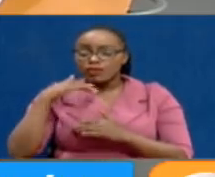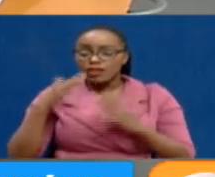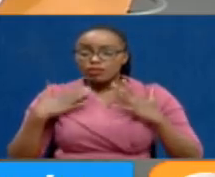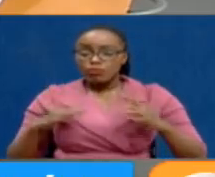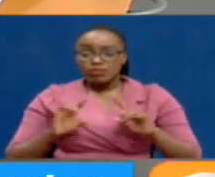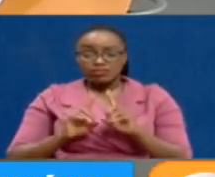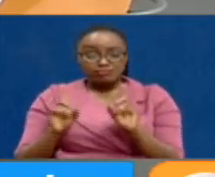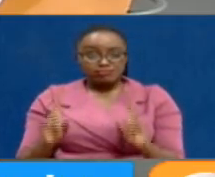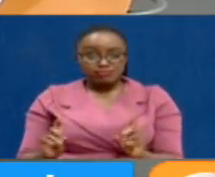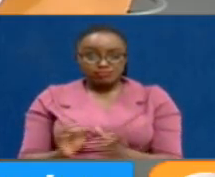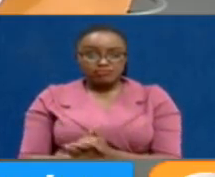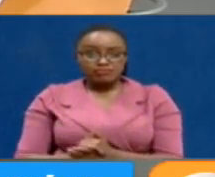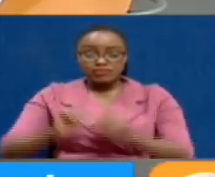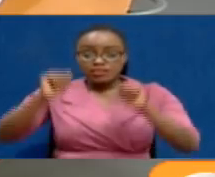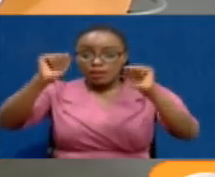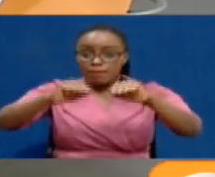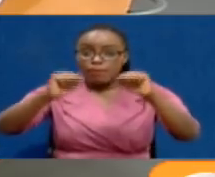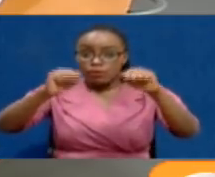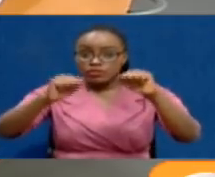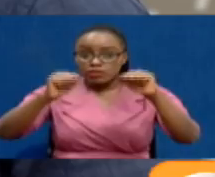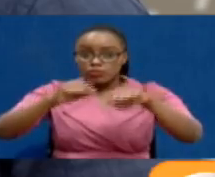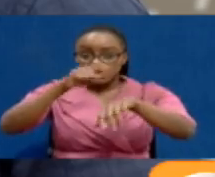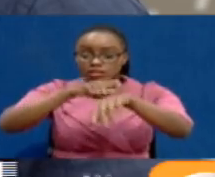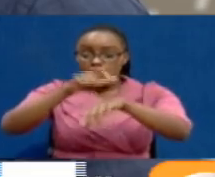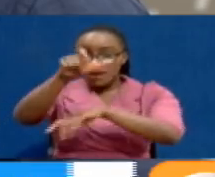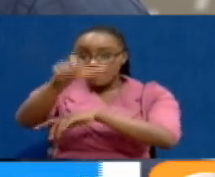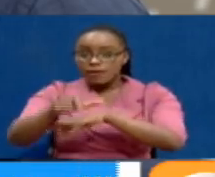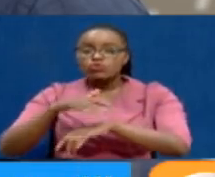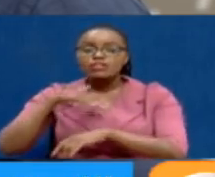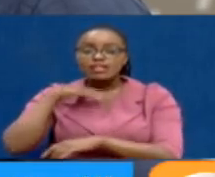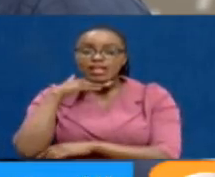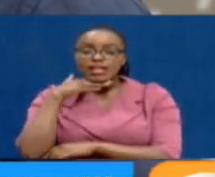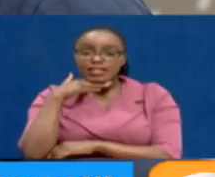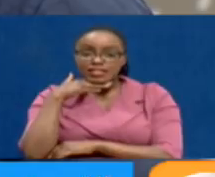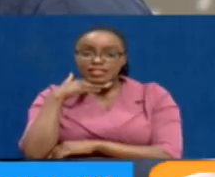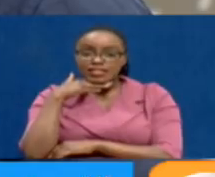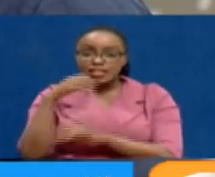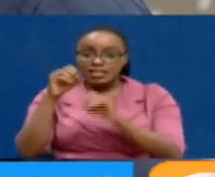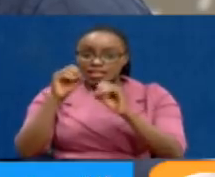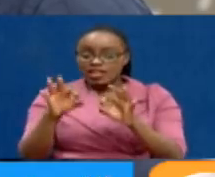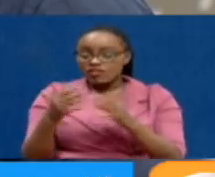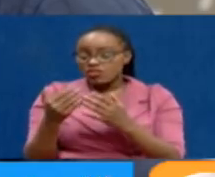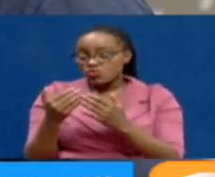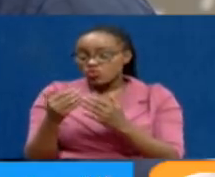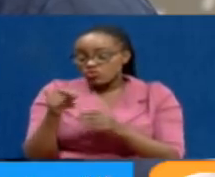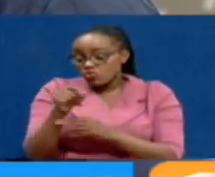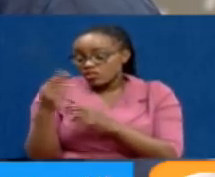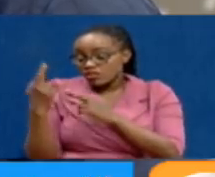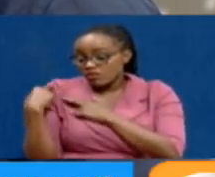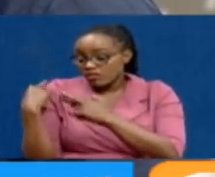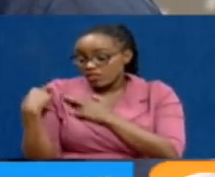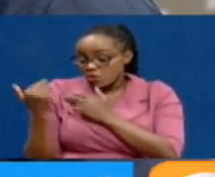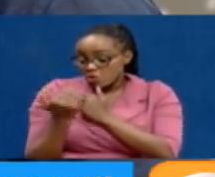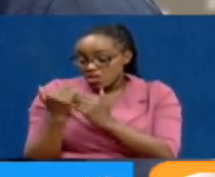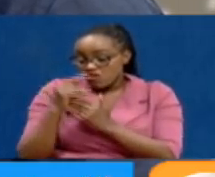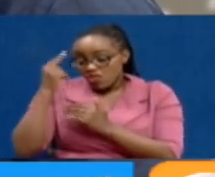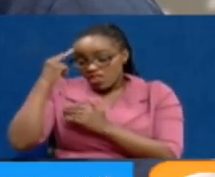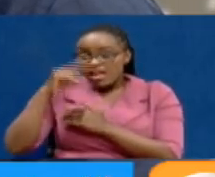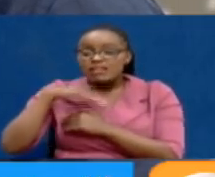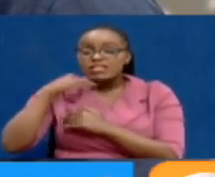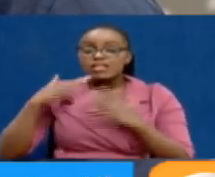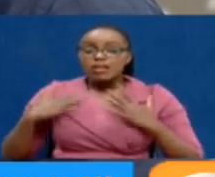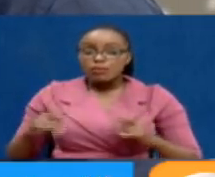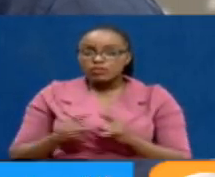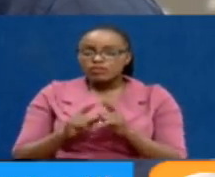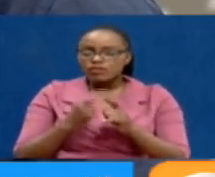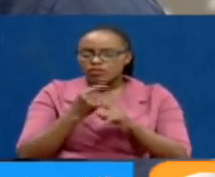Maximilian. Yeah. It's possible, of course, when somebody has died, if you handle the body, to get infected by